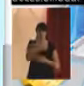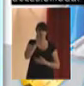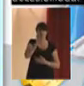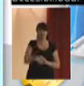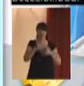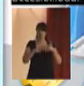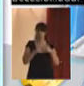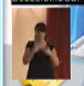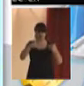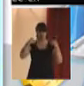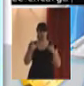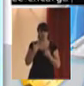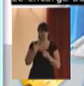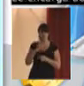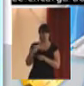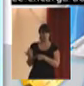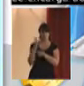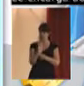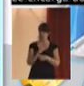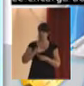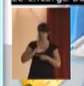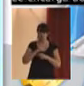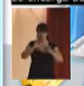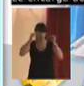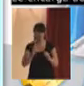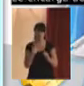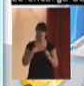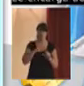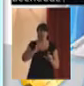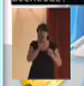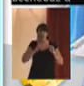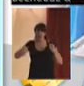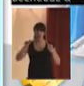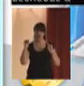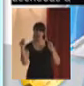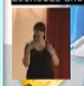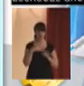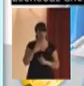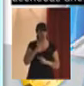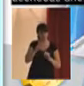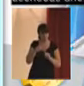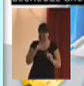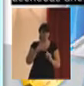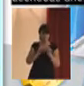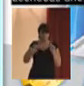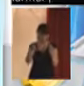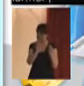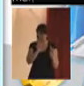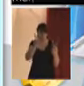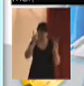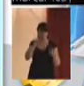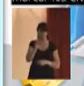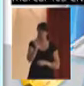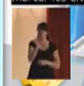accessibility requirements. Also, the user agent can shows what the links are,